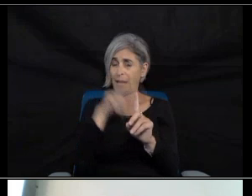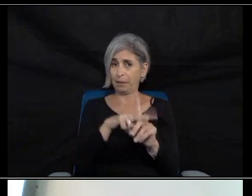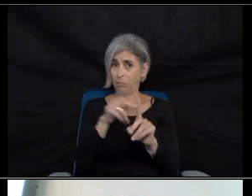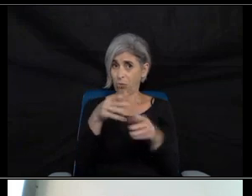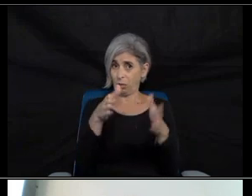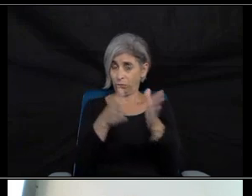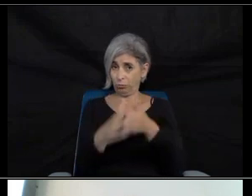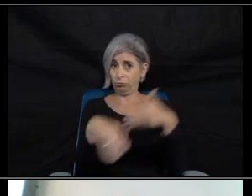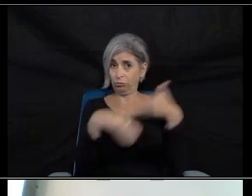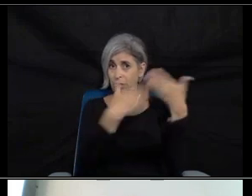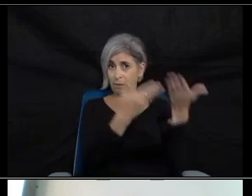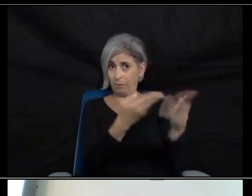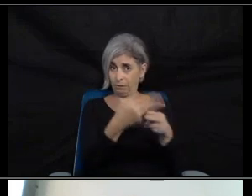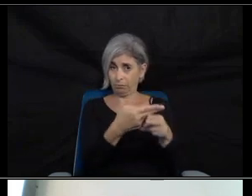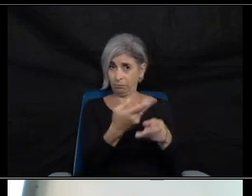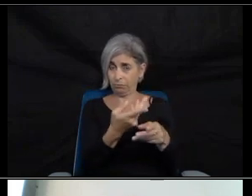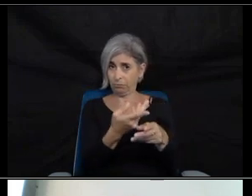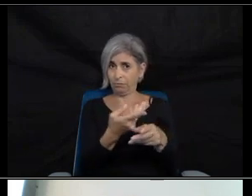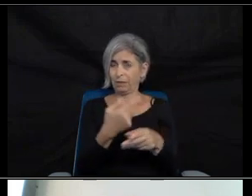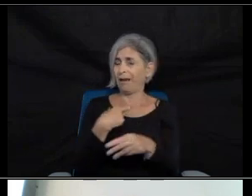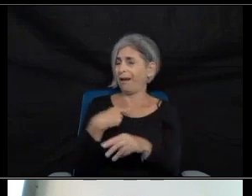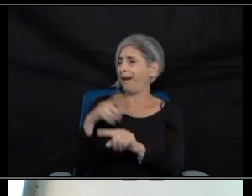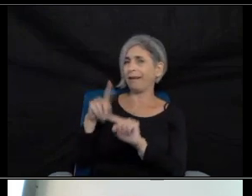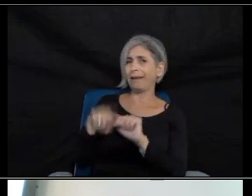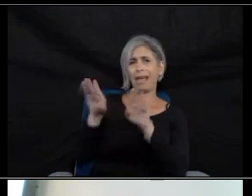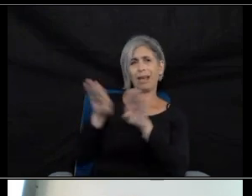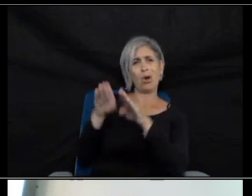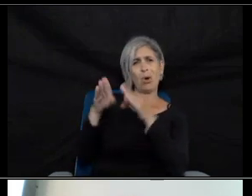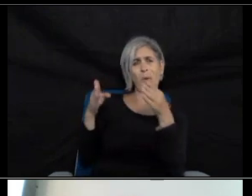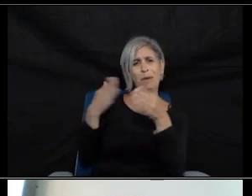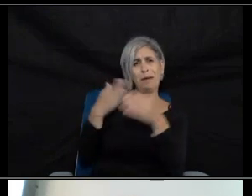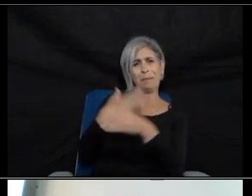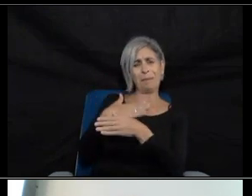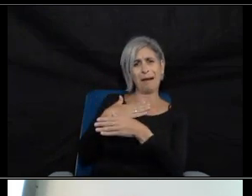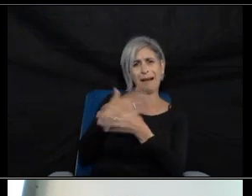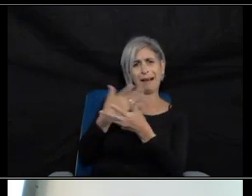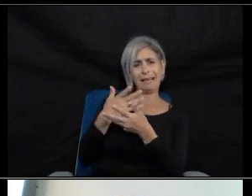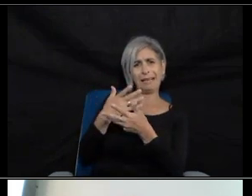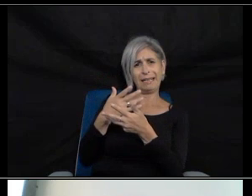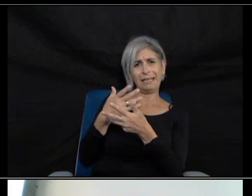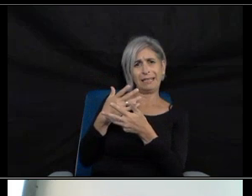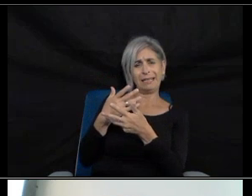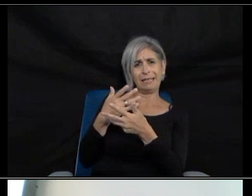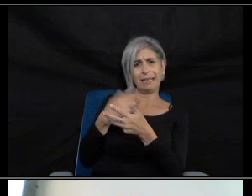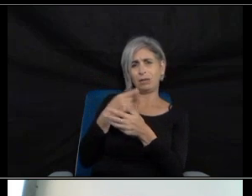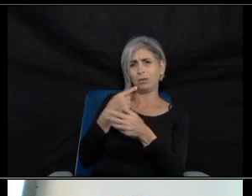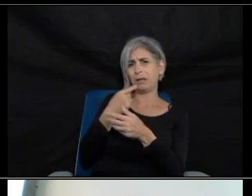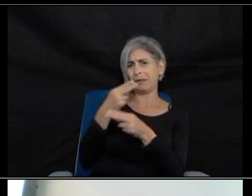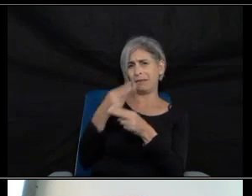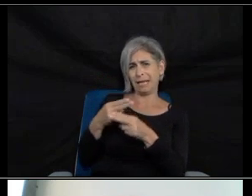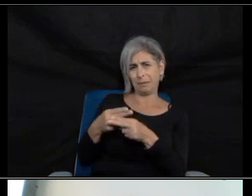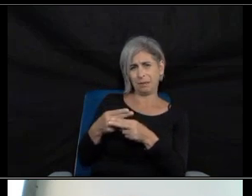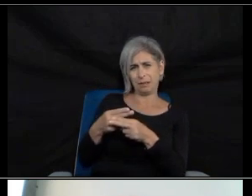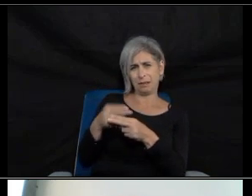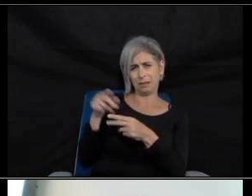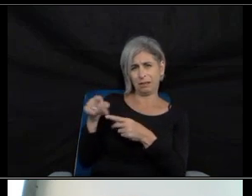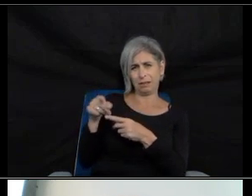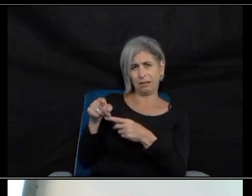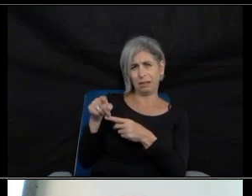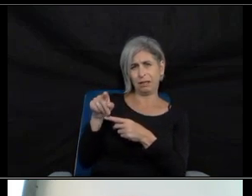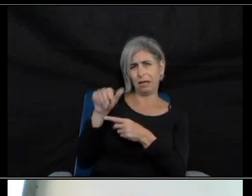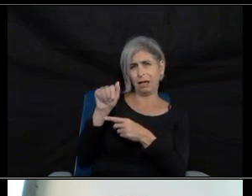nominate? Mayor, I can't seem to open my Nova, so can you tell me the names, please? There is